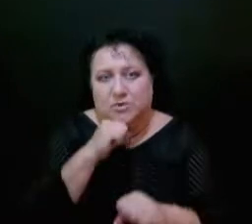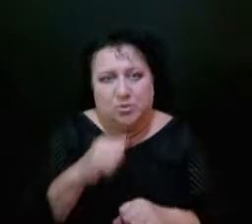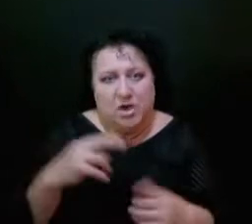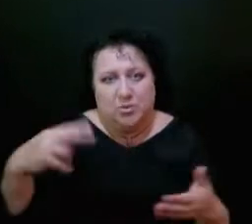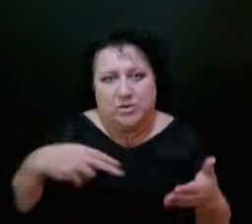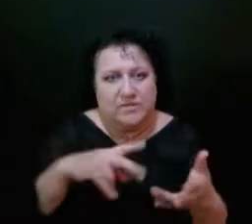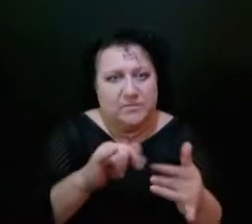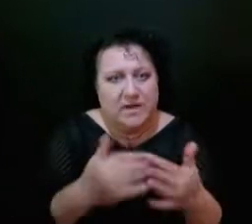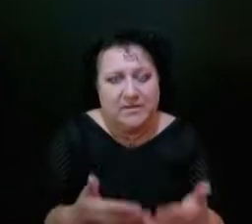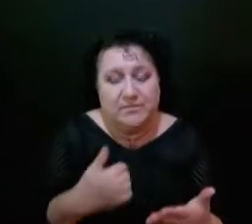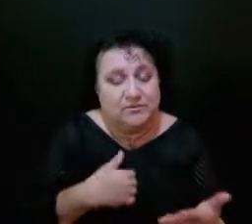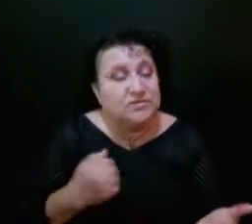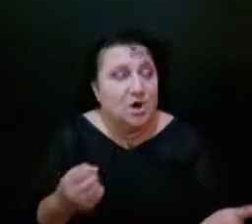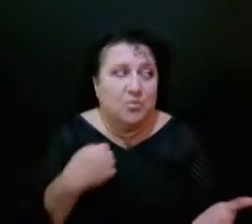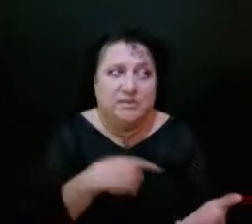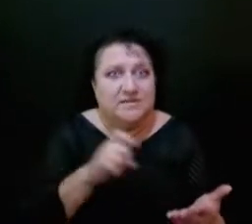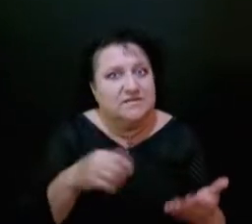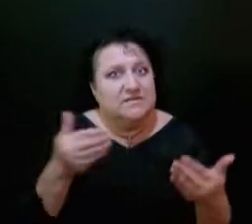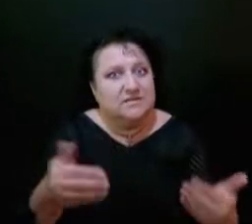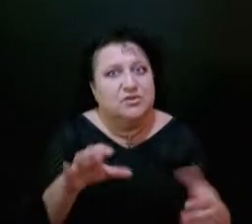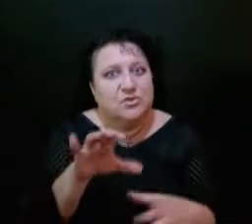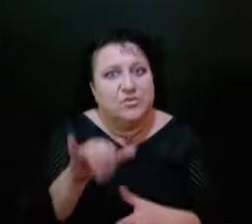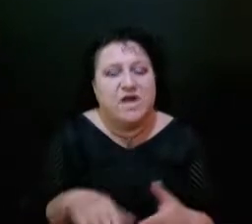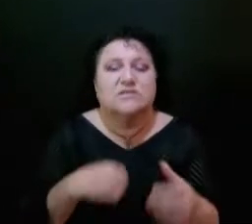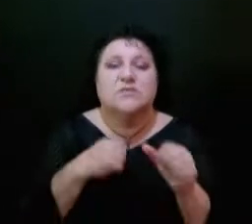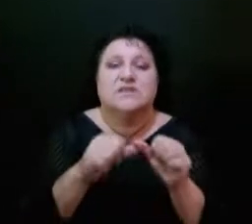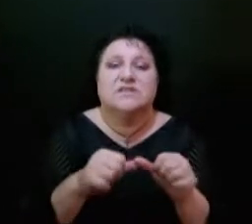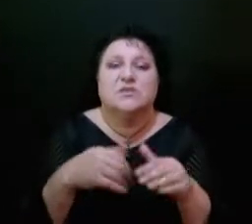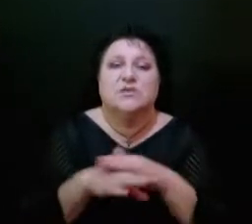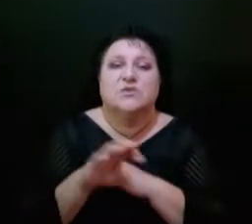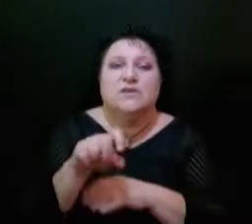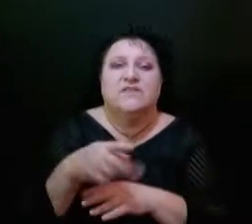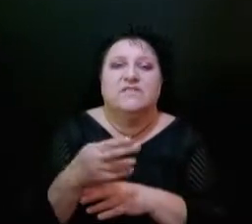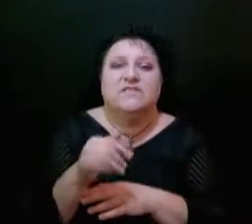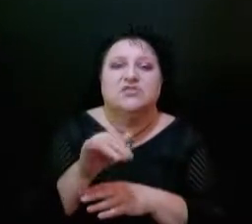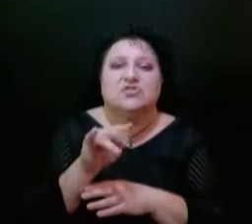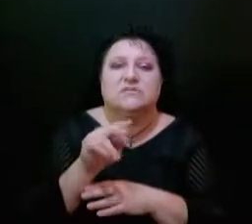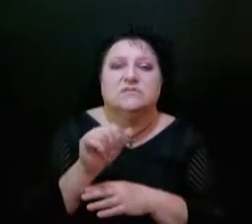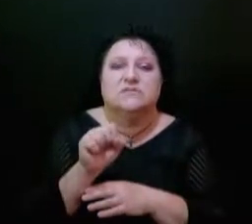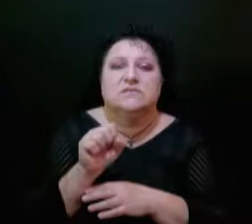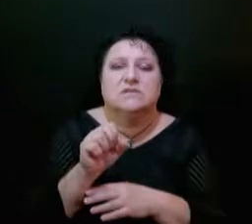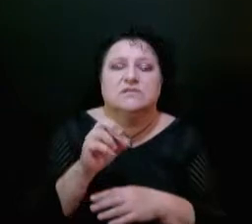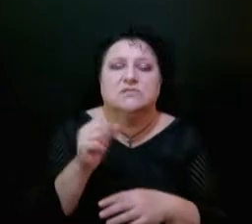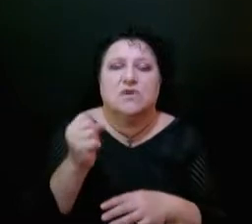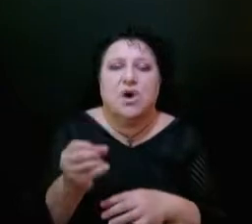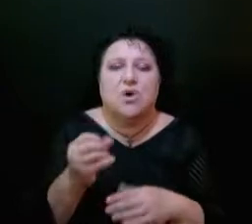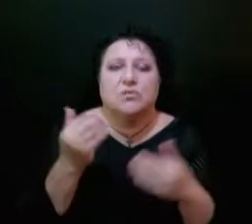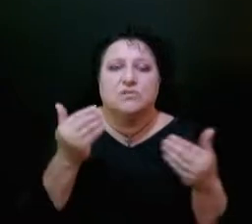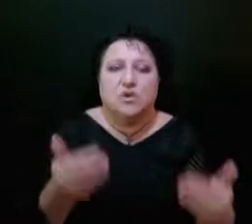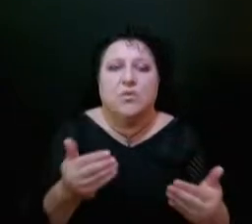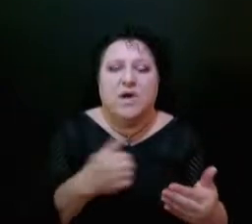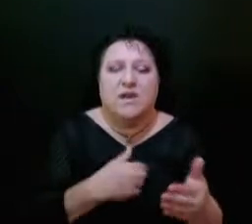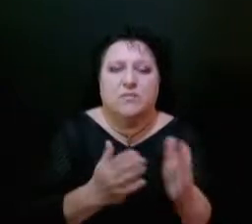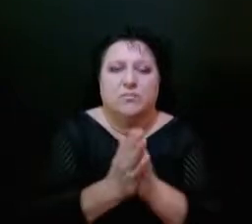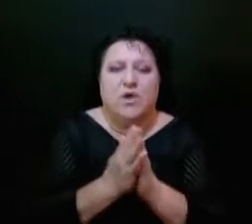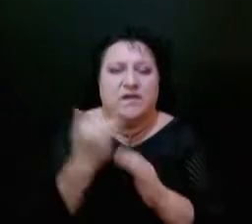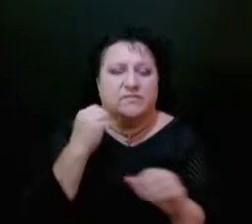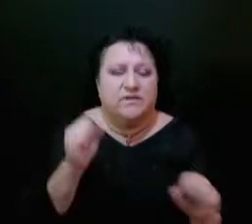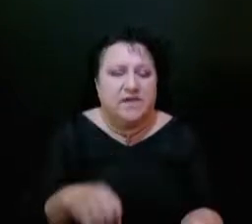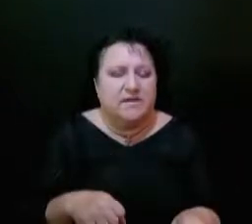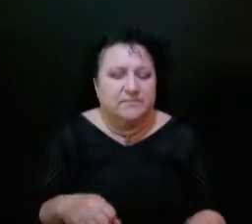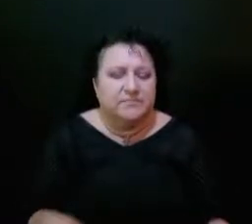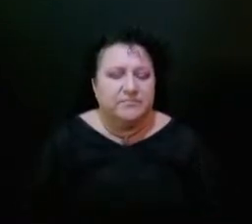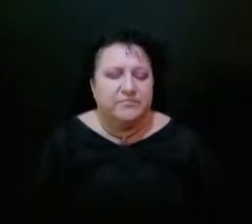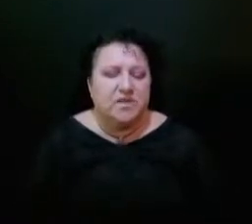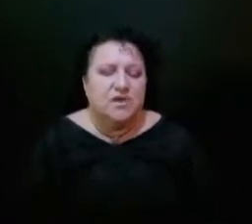going to continue into Ephesians. So before we go, let's pray, if you would. Bow your heads with me.